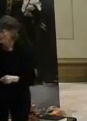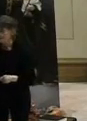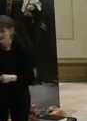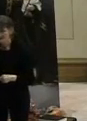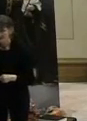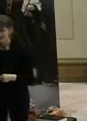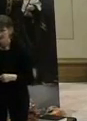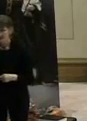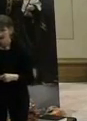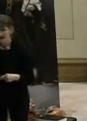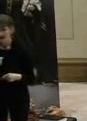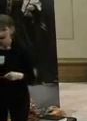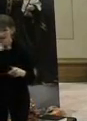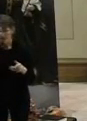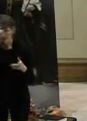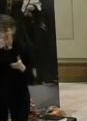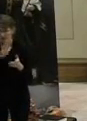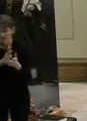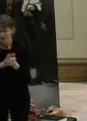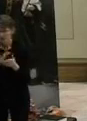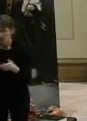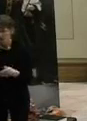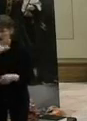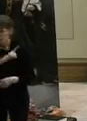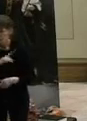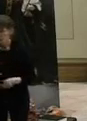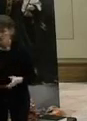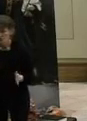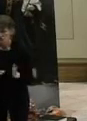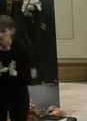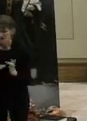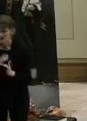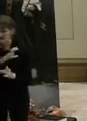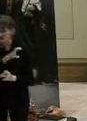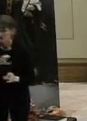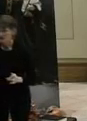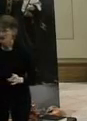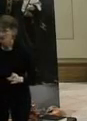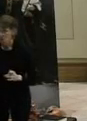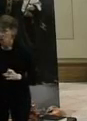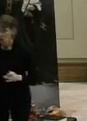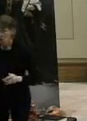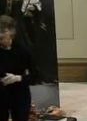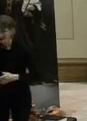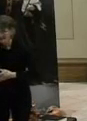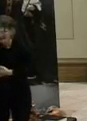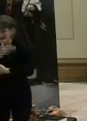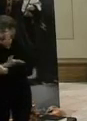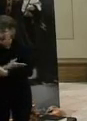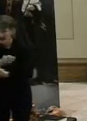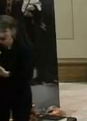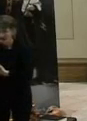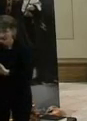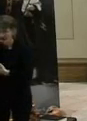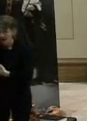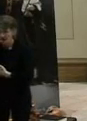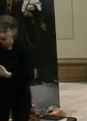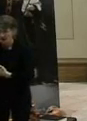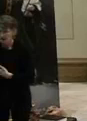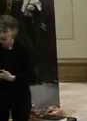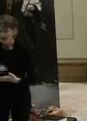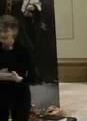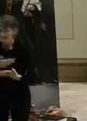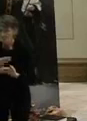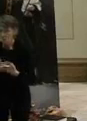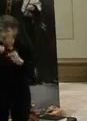visible and invisible. I believe in one Lord Jesus Christ, the only begotten Son of God, born of the Father